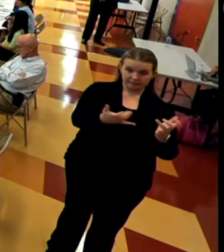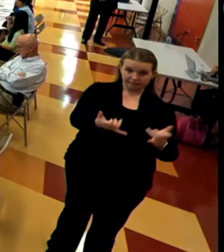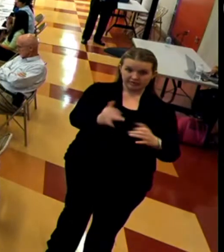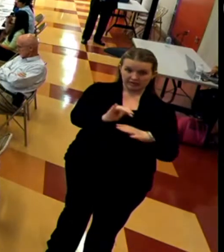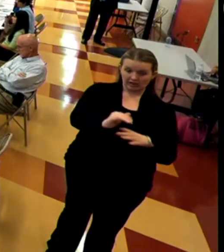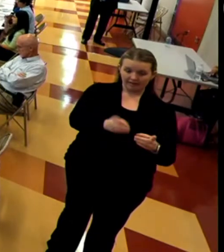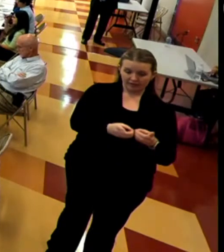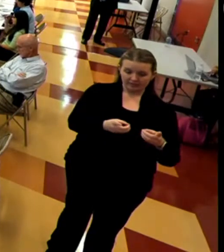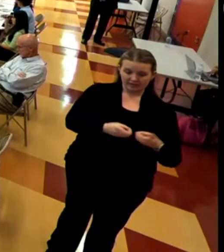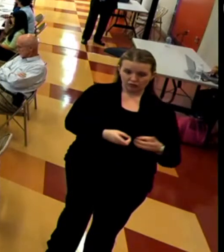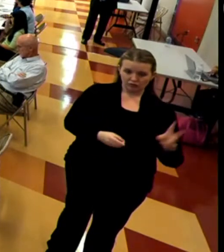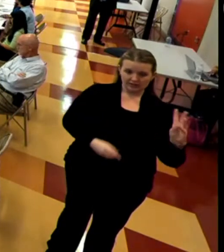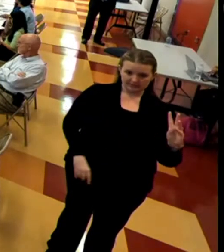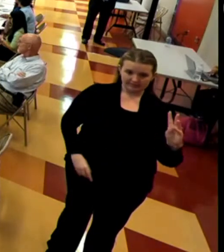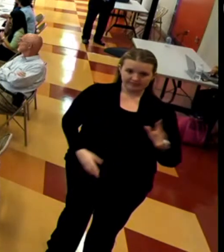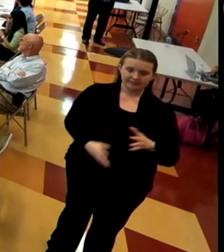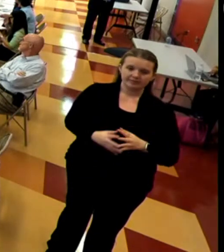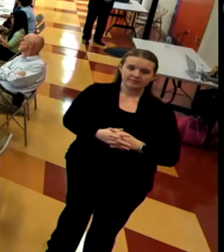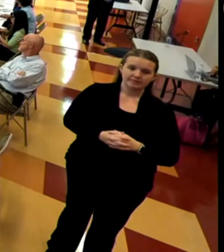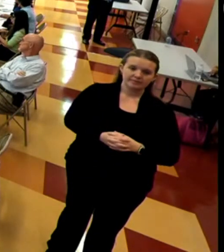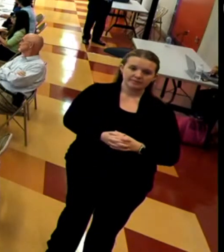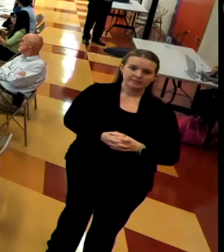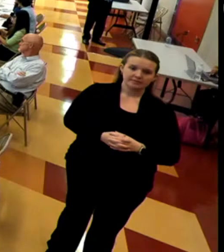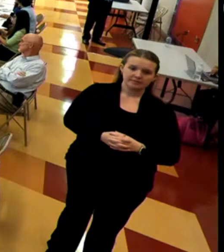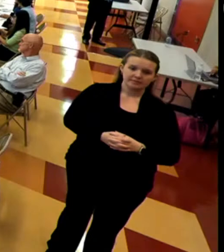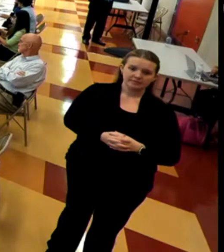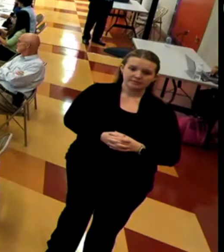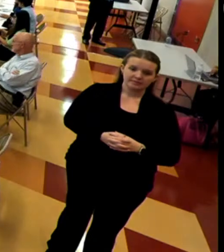by District 6 as presented.